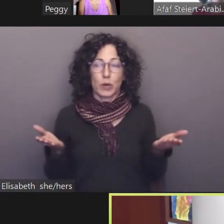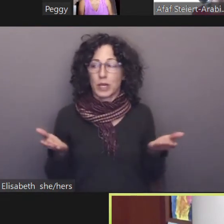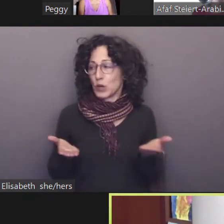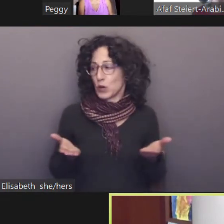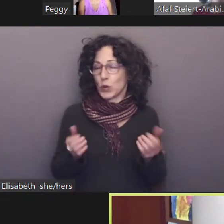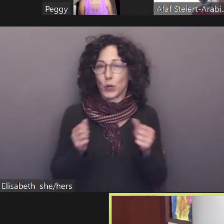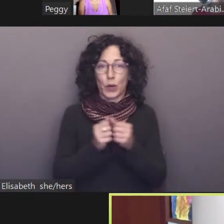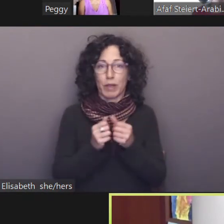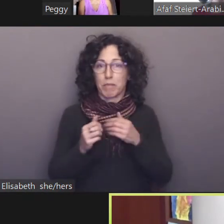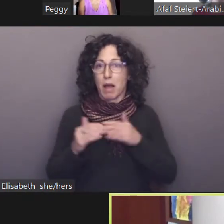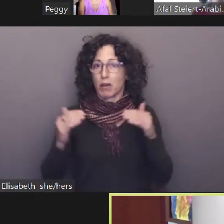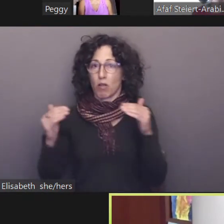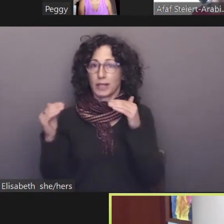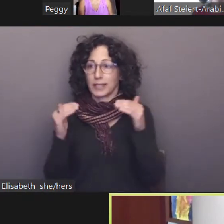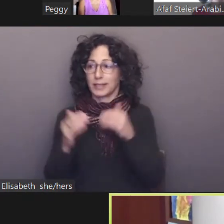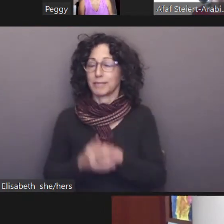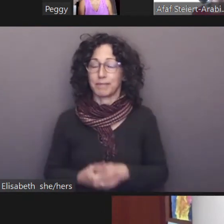colleagues.